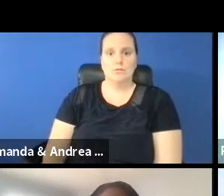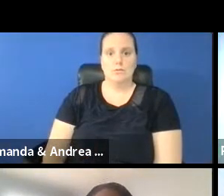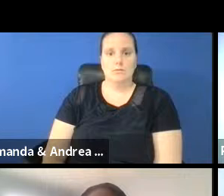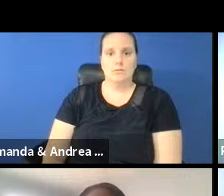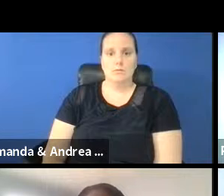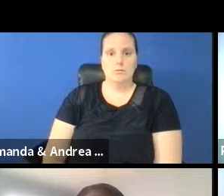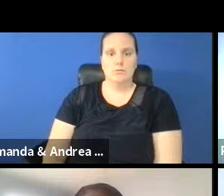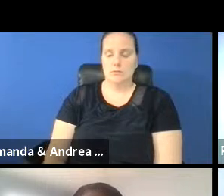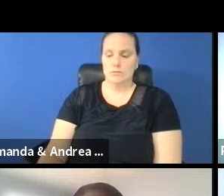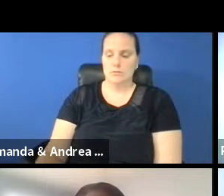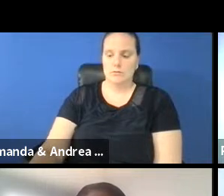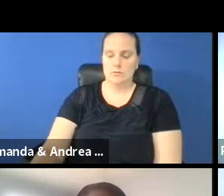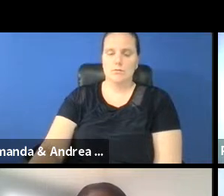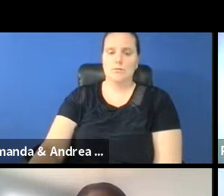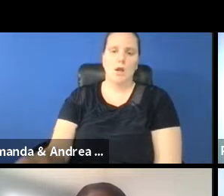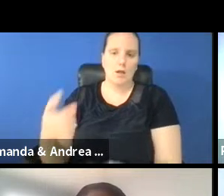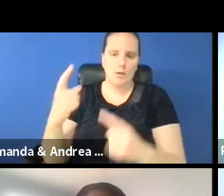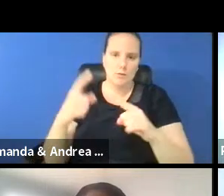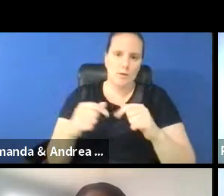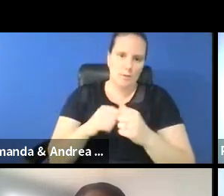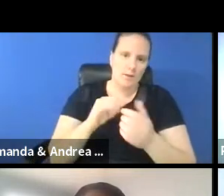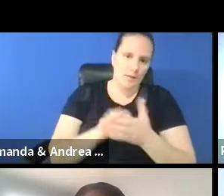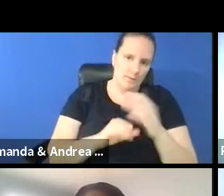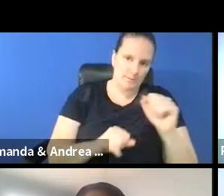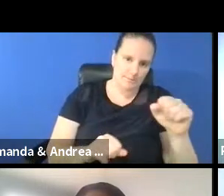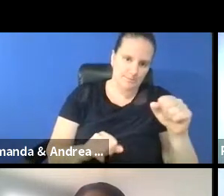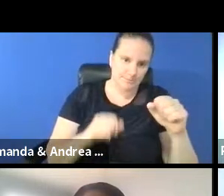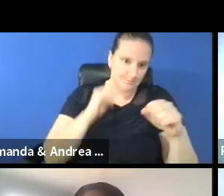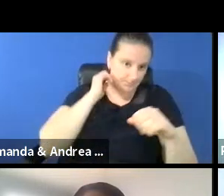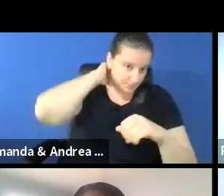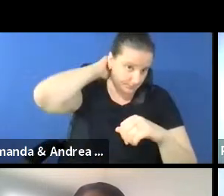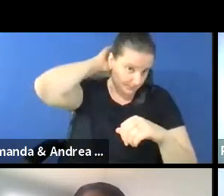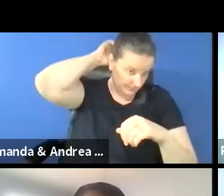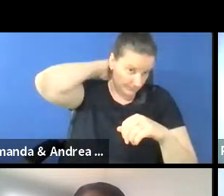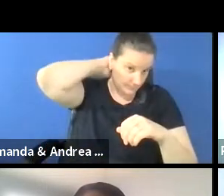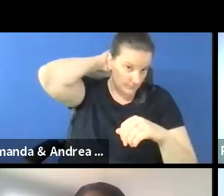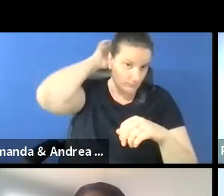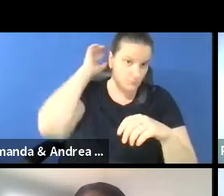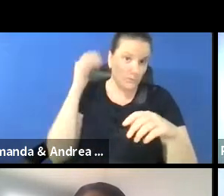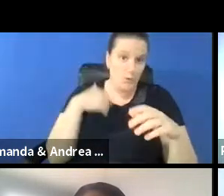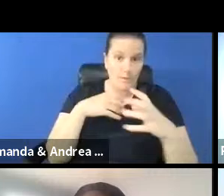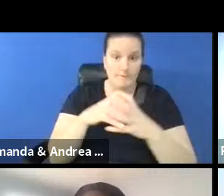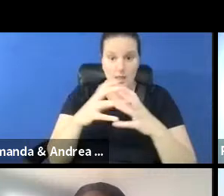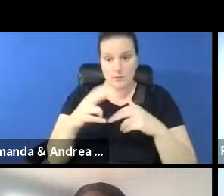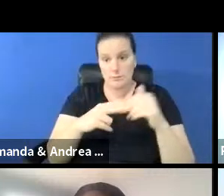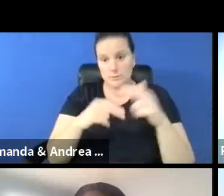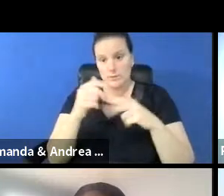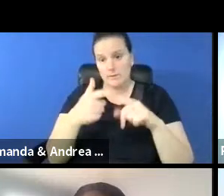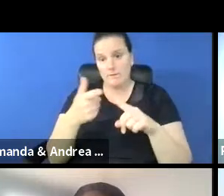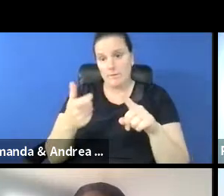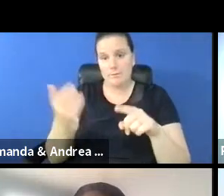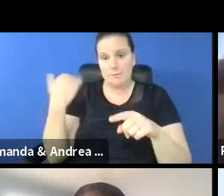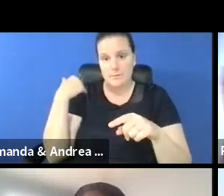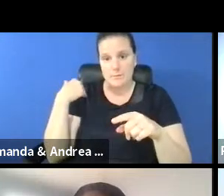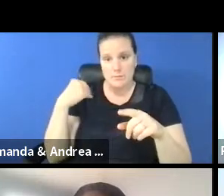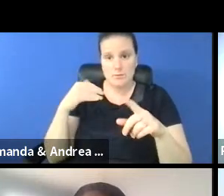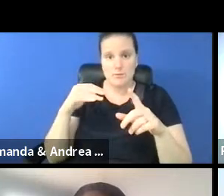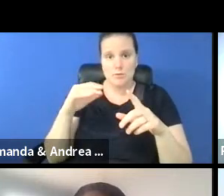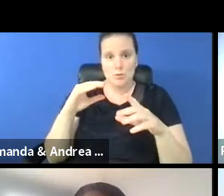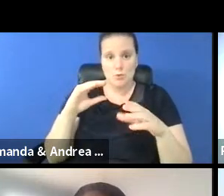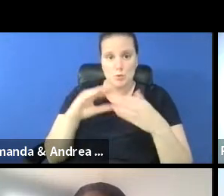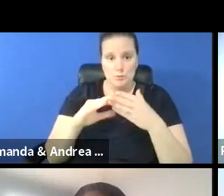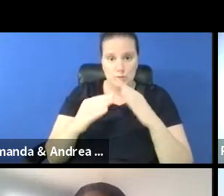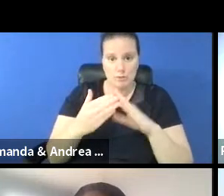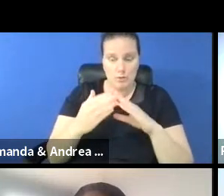No, I just would agree with that. I think we have a lot to build off of from the previous community conversations